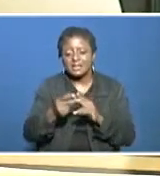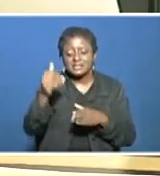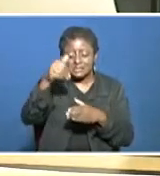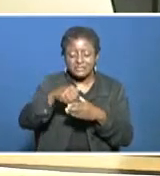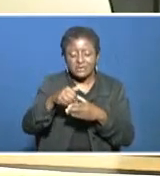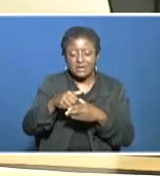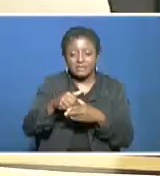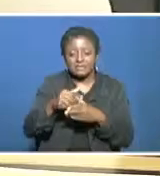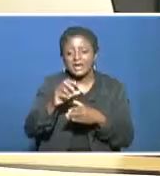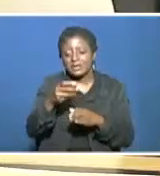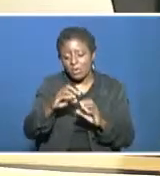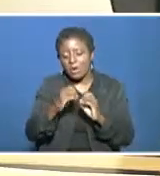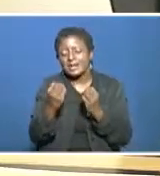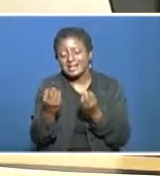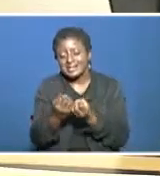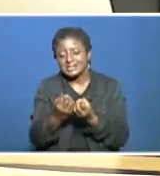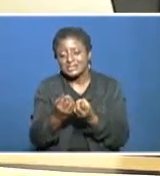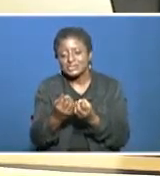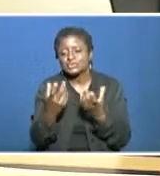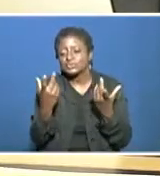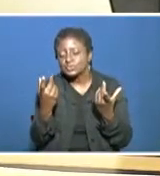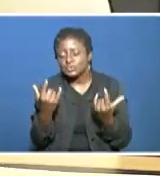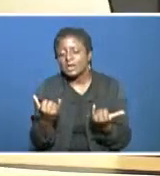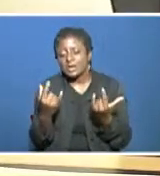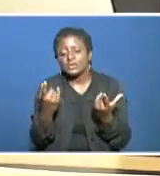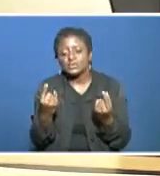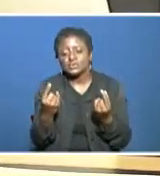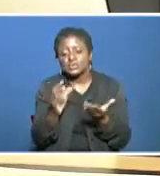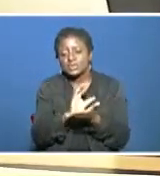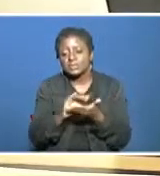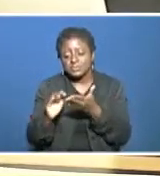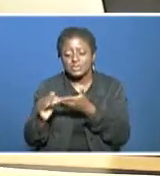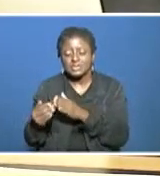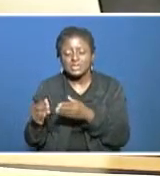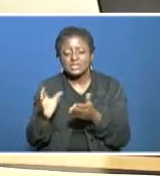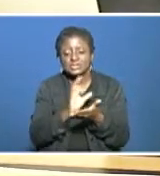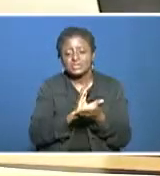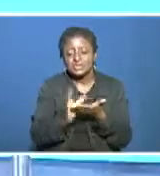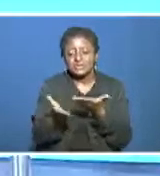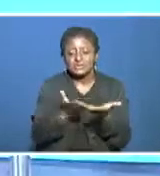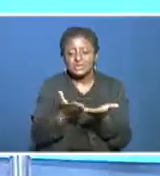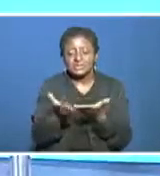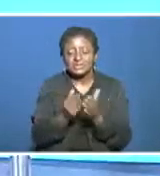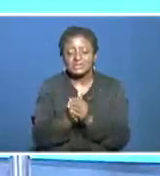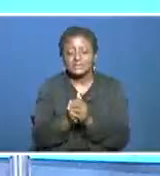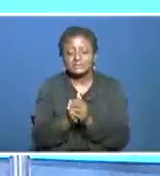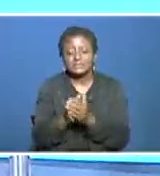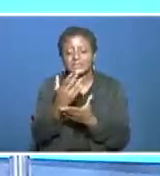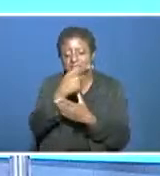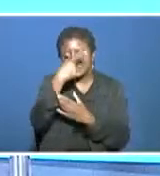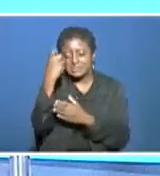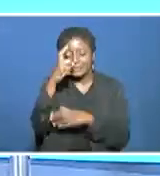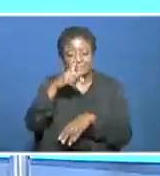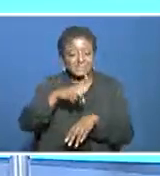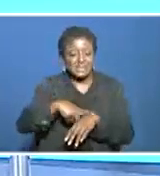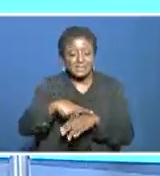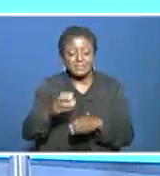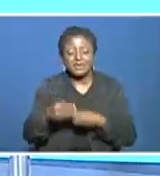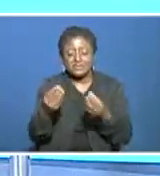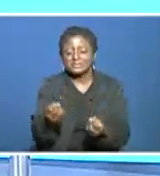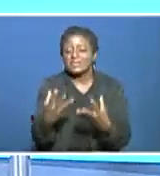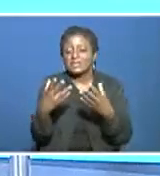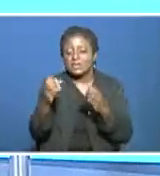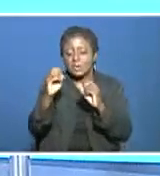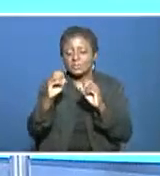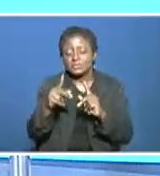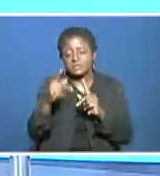and getting them to help us or be our hands and feet on the ground as we try to keep the country clean. Summertime offers many opportunities